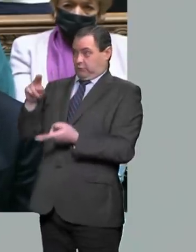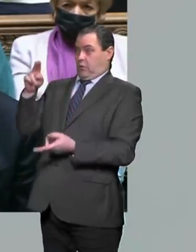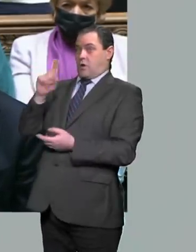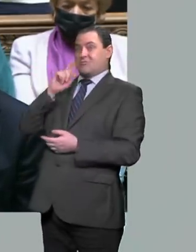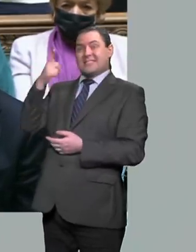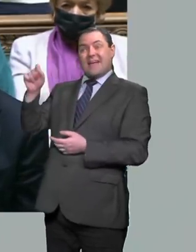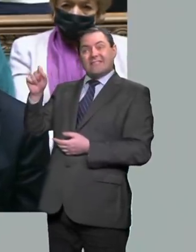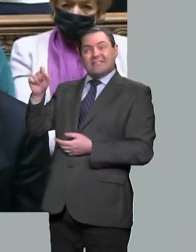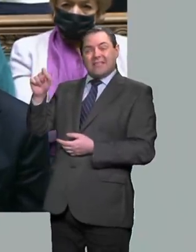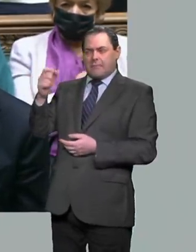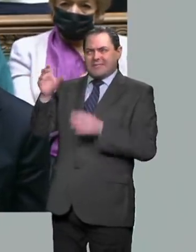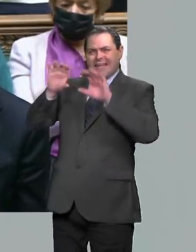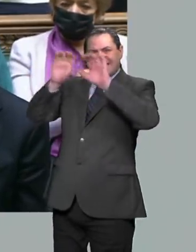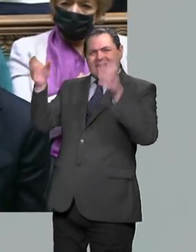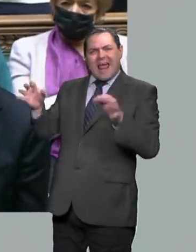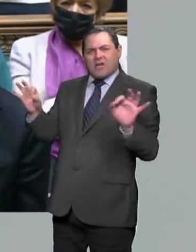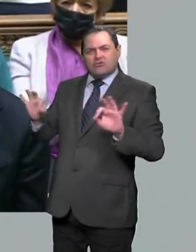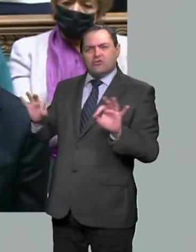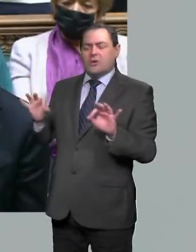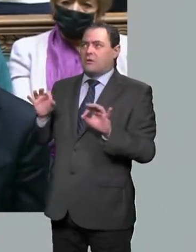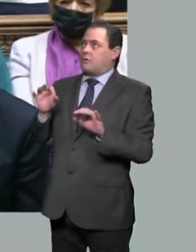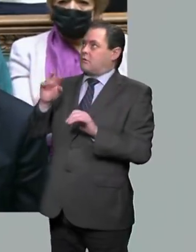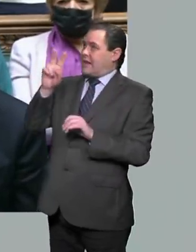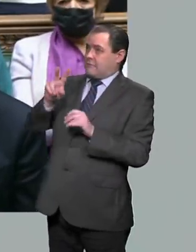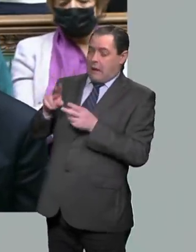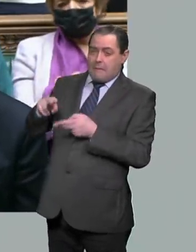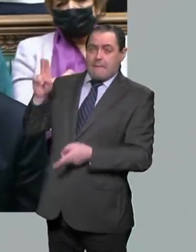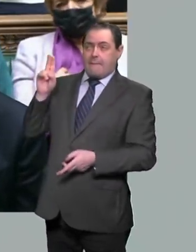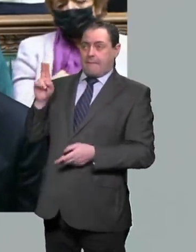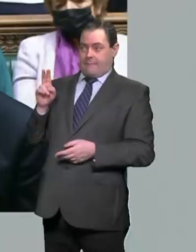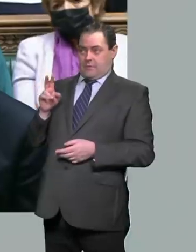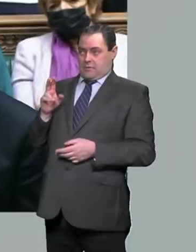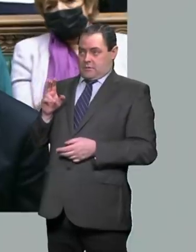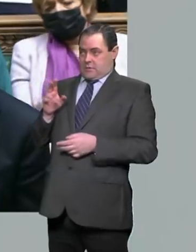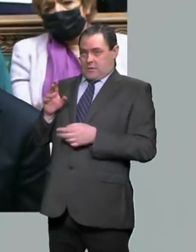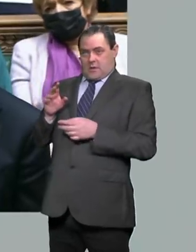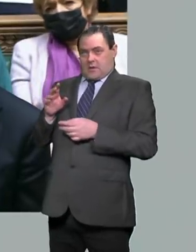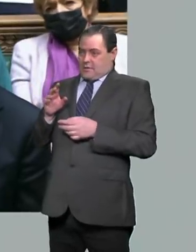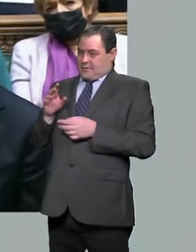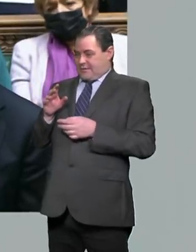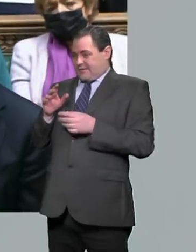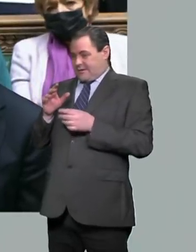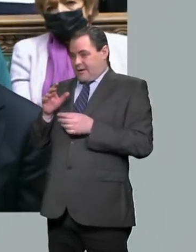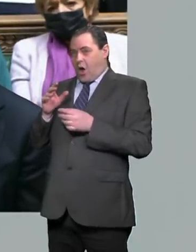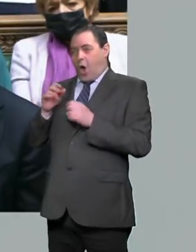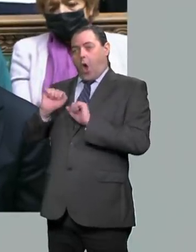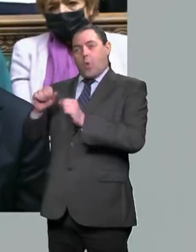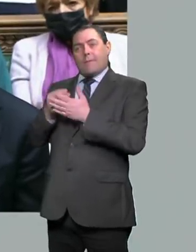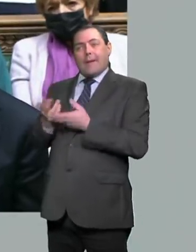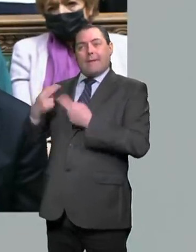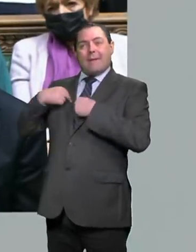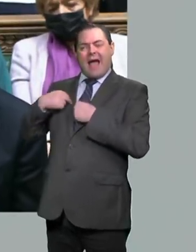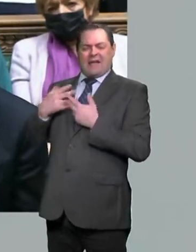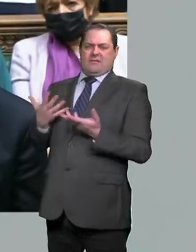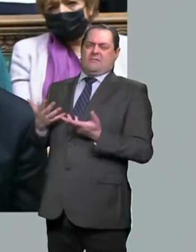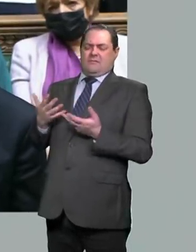failed to insulate her house and failed to control her fuel bills. Bribing people with their own money is no plan. The Prime Minister has no plan to cut